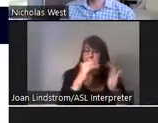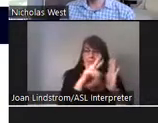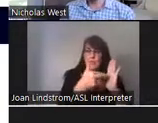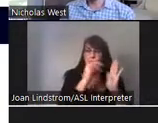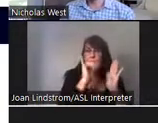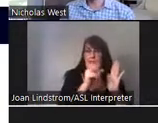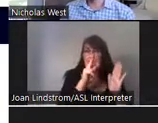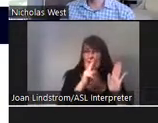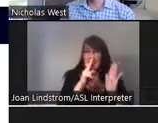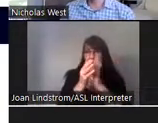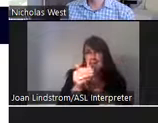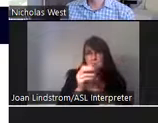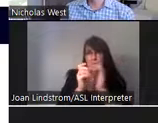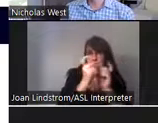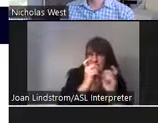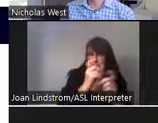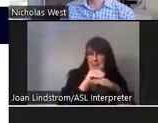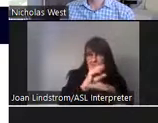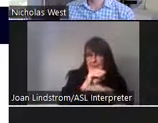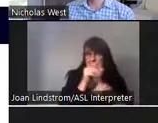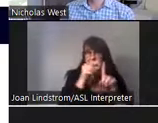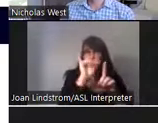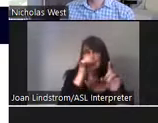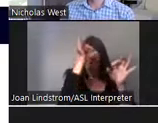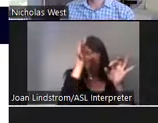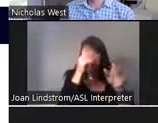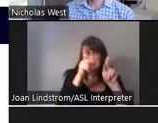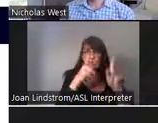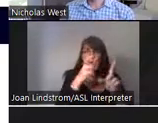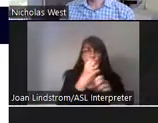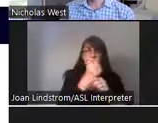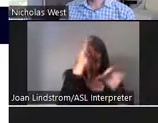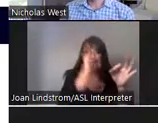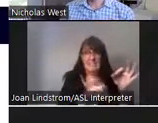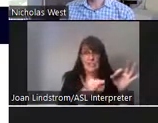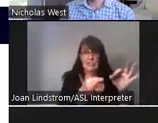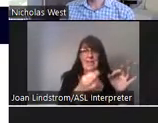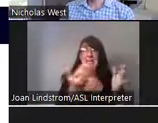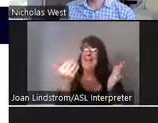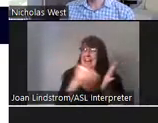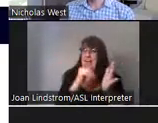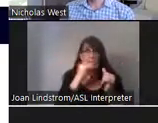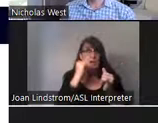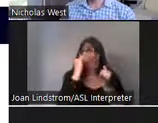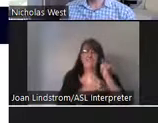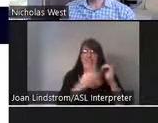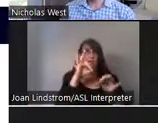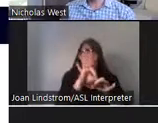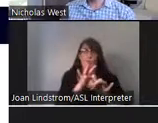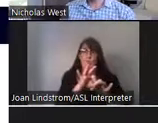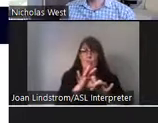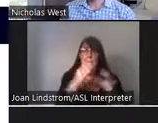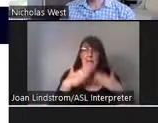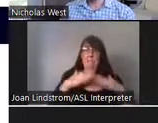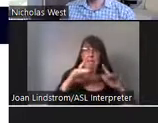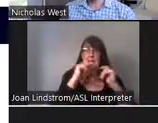matter expert, giving our advice to the decision makers. But again, we're not the final vote. So my team